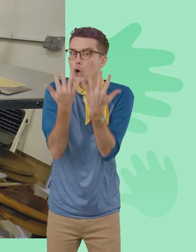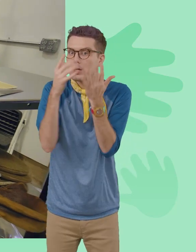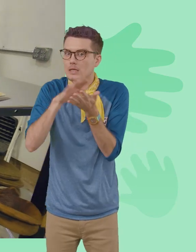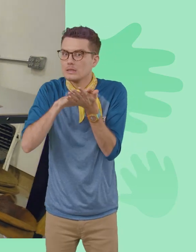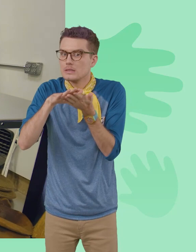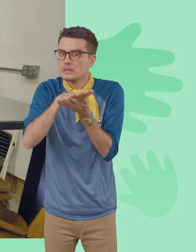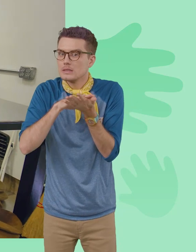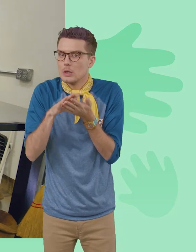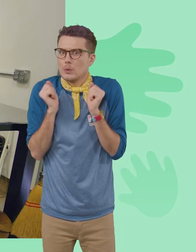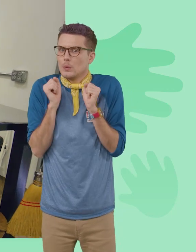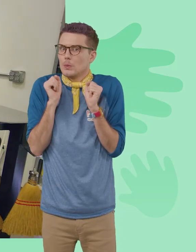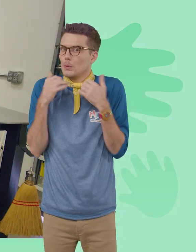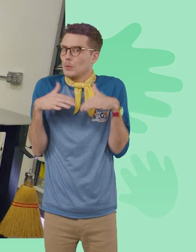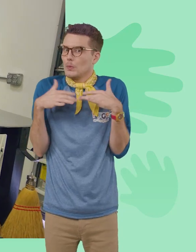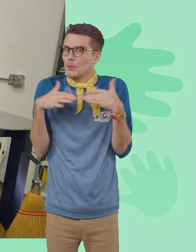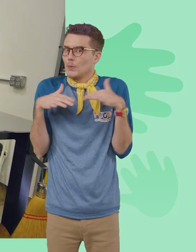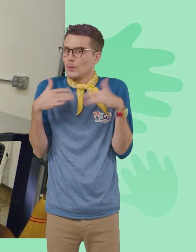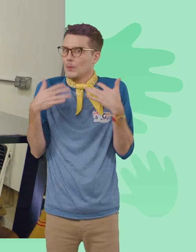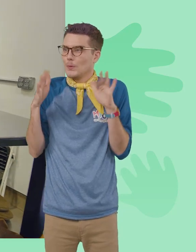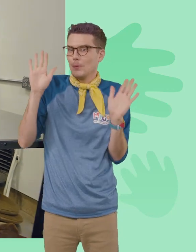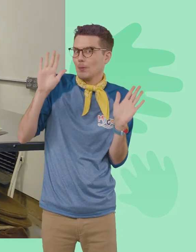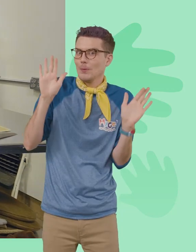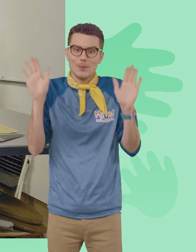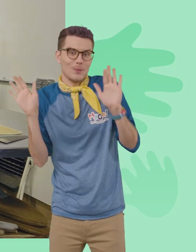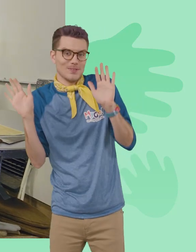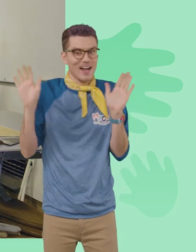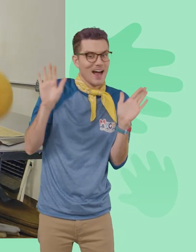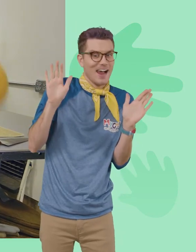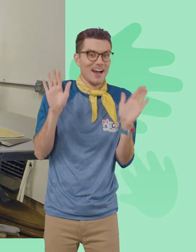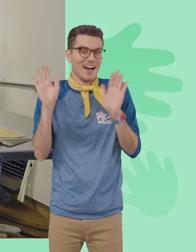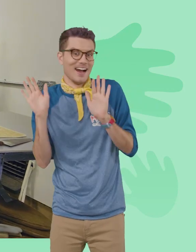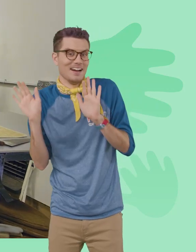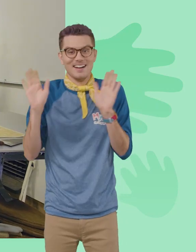and then it won't burn you. Whoa! Whoa!